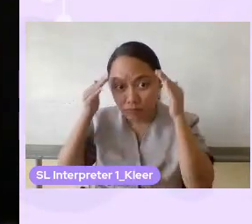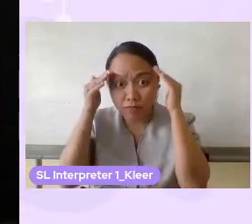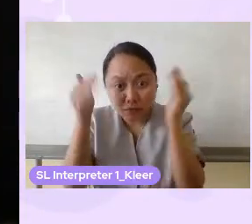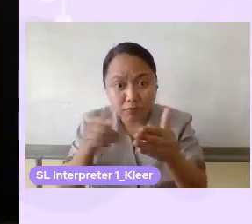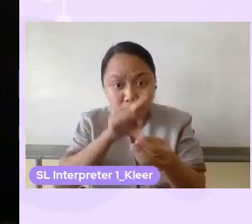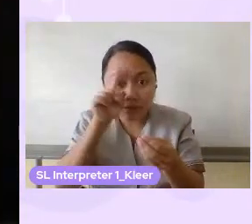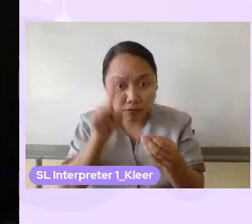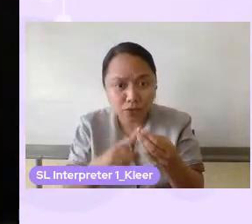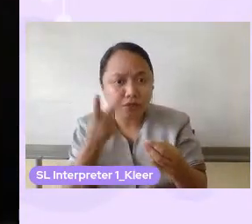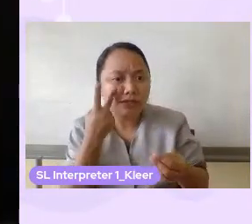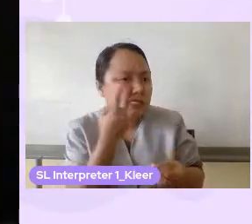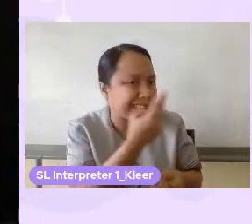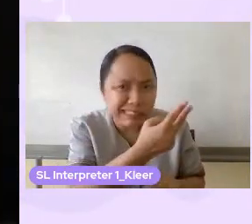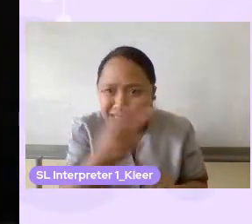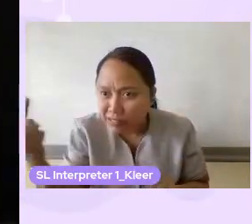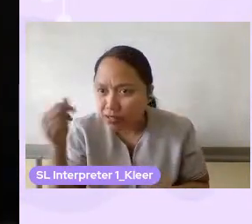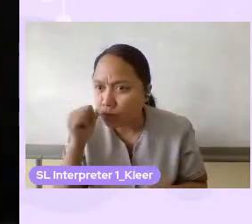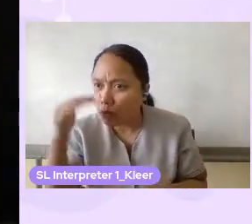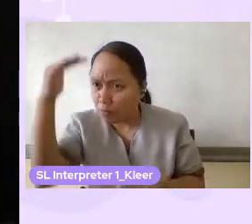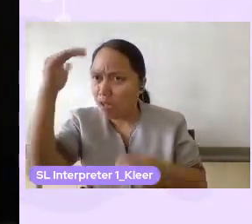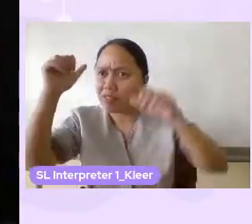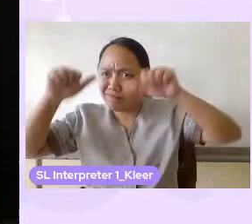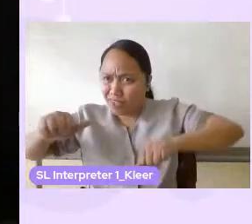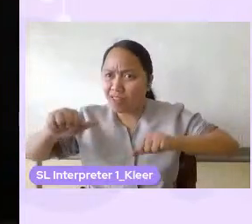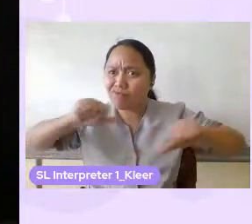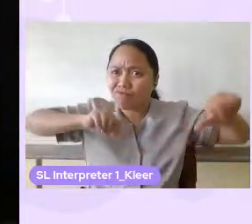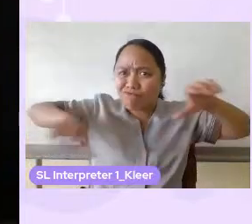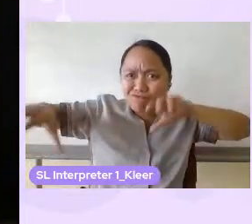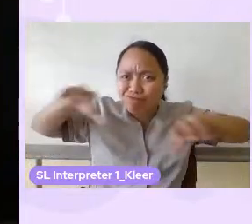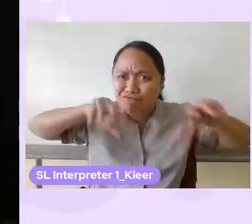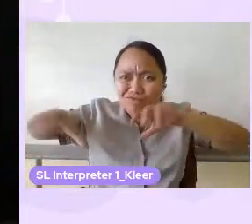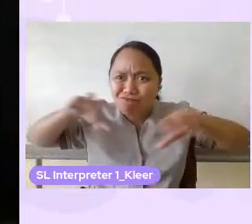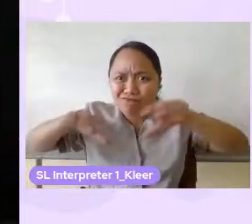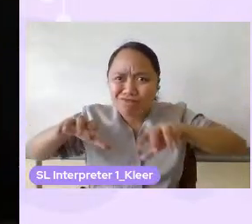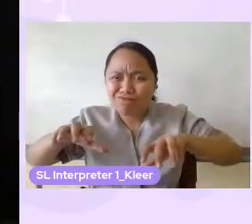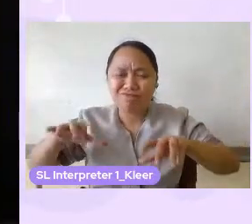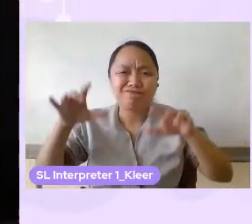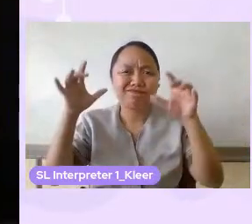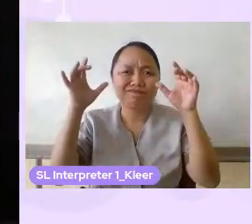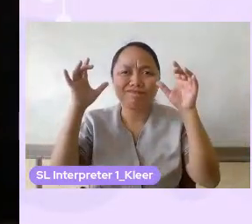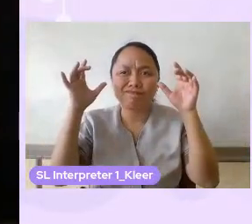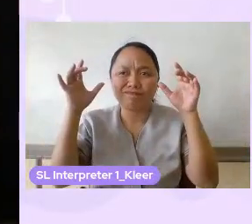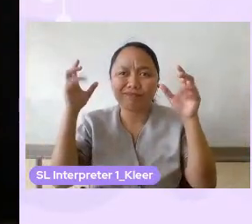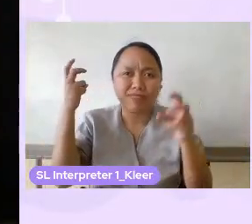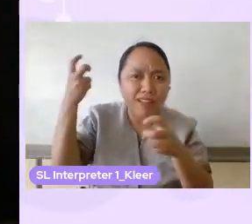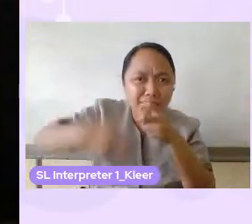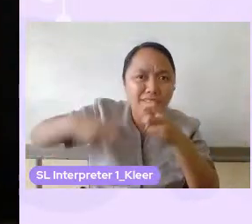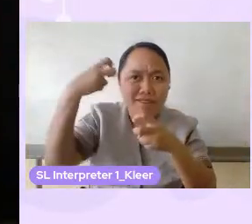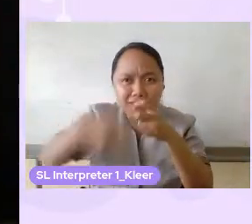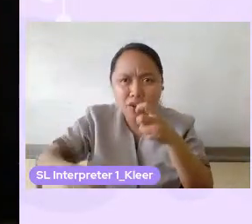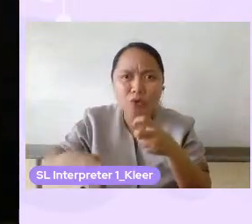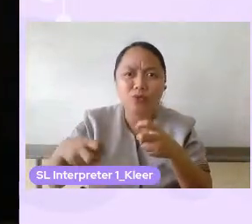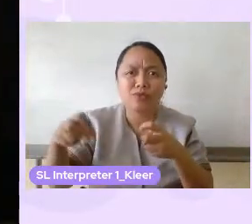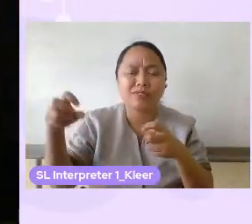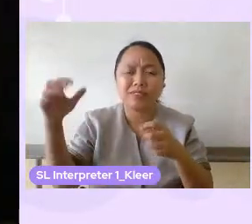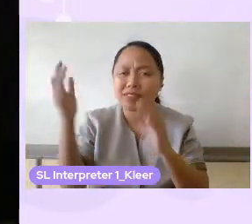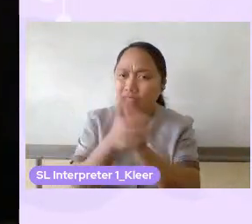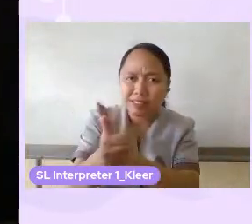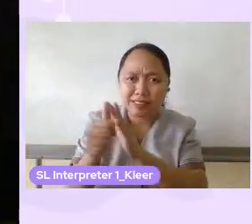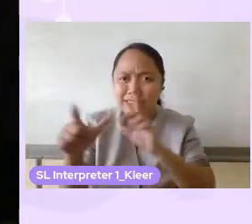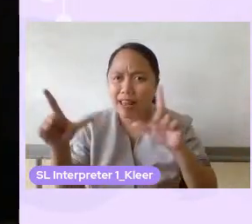to see that women move up the complex digital skills. Magkaroon sila ng skills in terms of